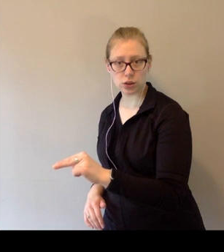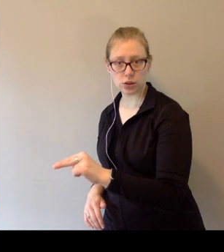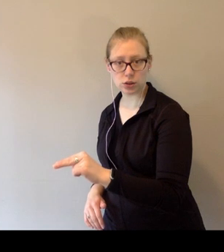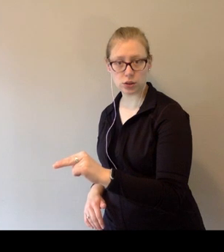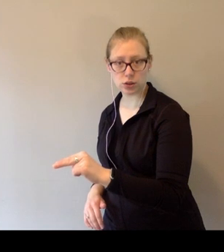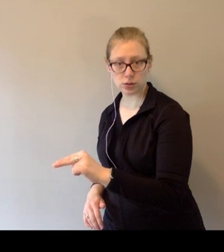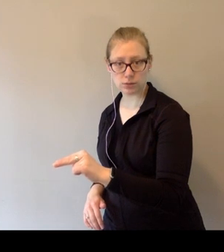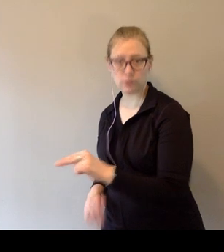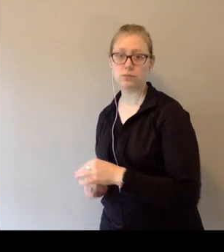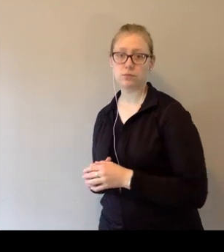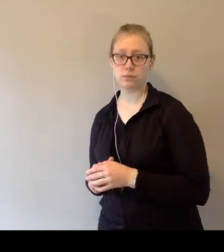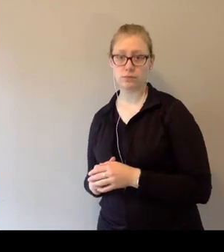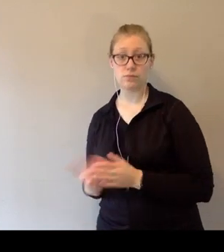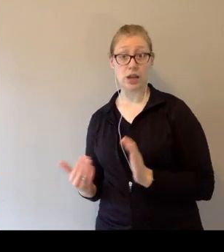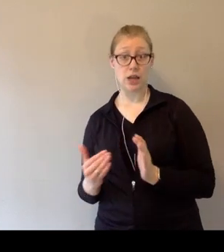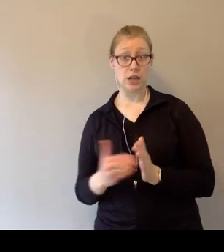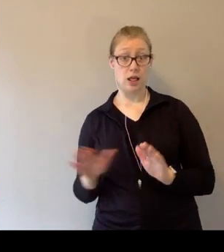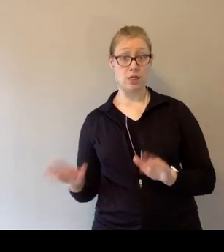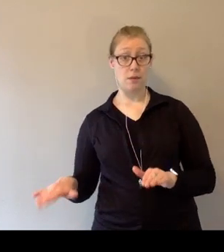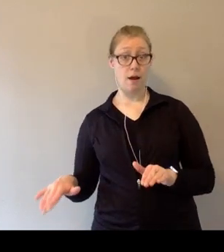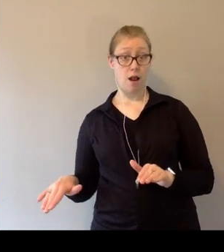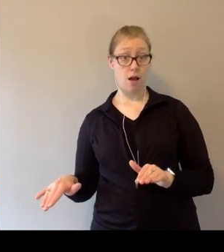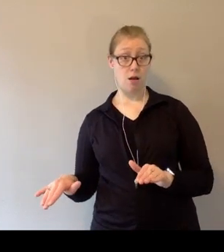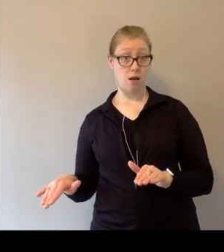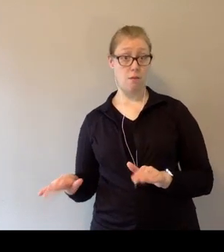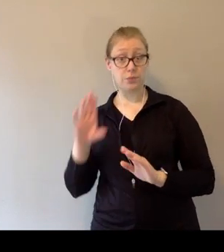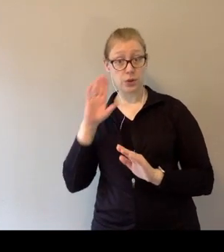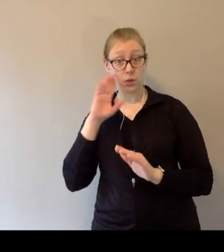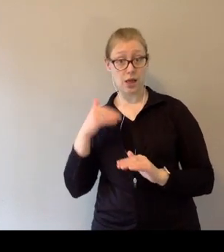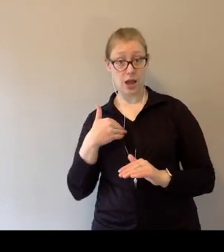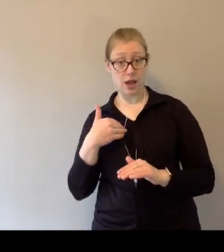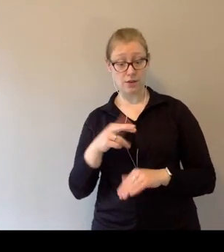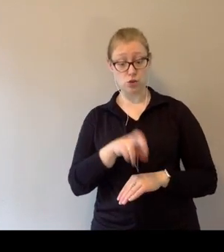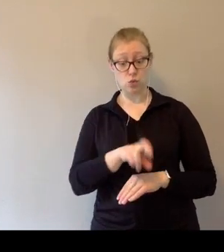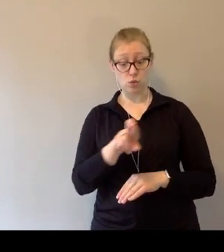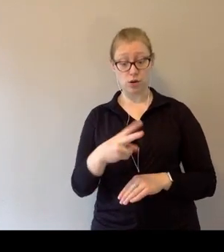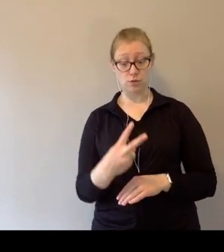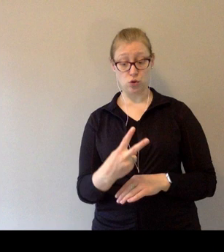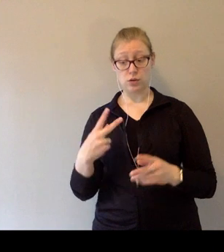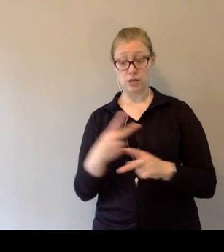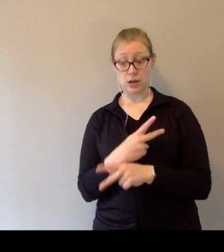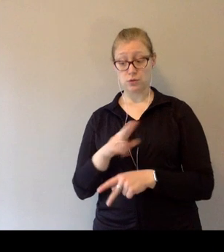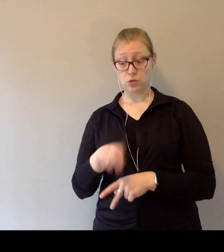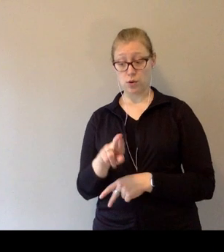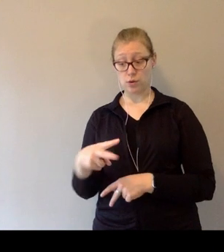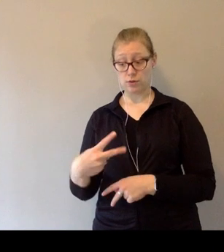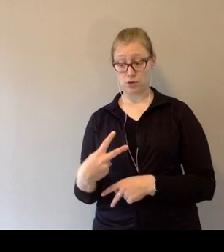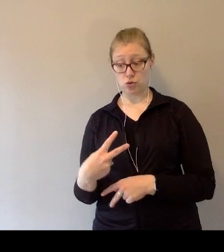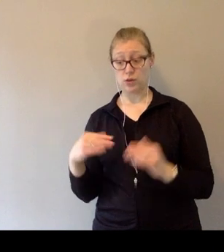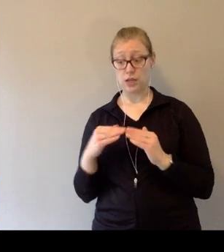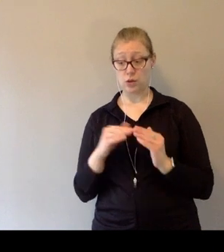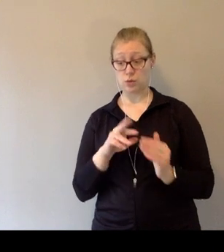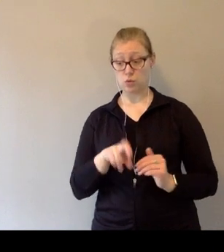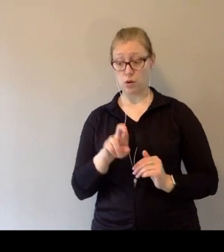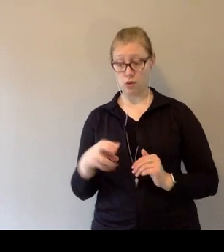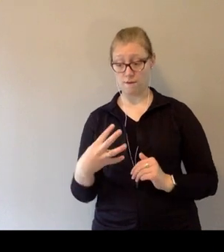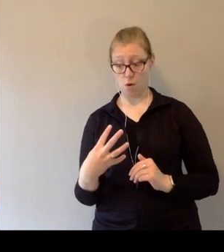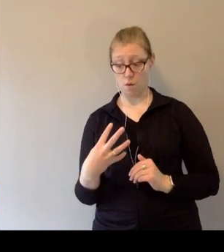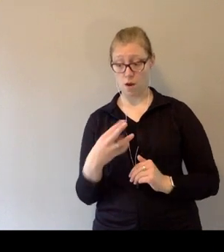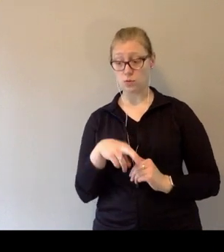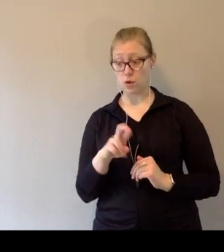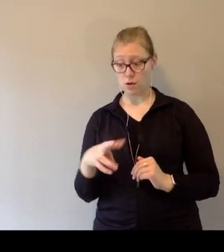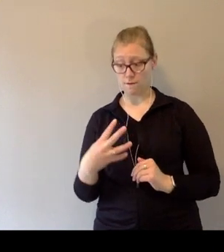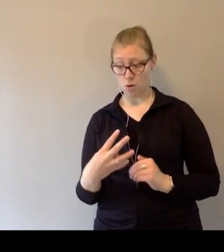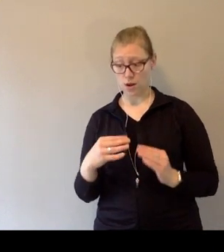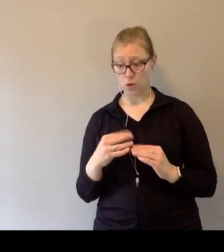2. And again, on the bottom, we're going to have square root of 2 times square root of 2 is square root of 4, and that's 2. So 5 times 2,